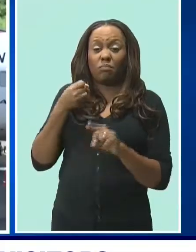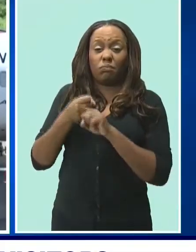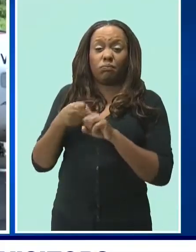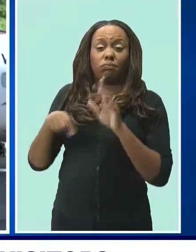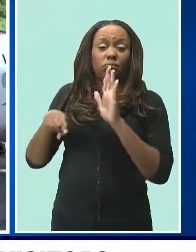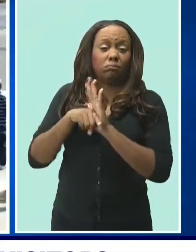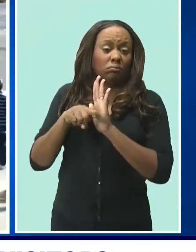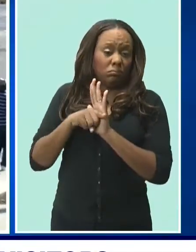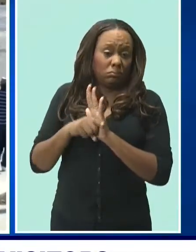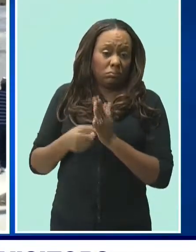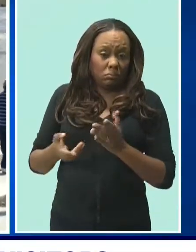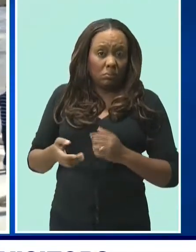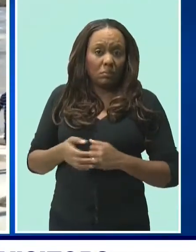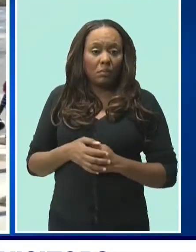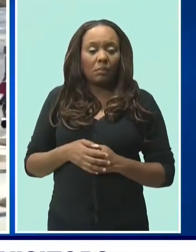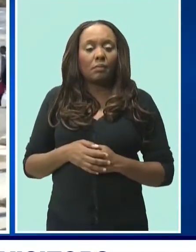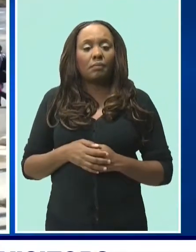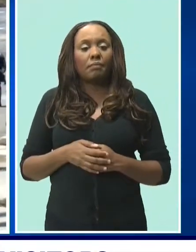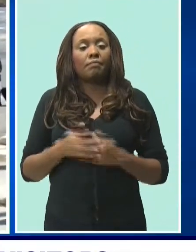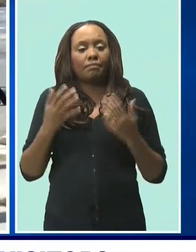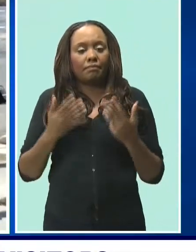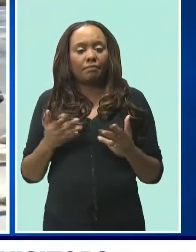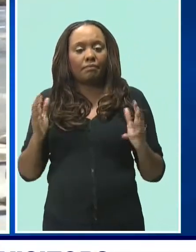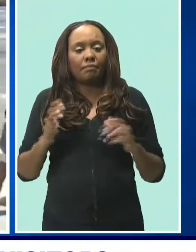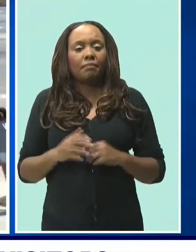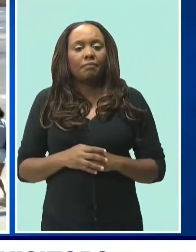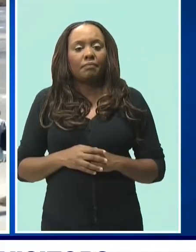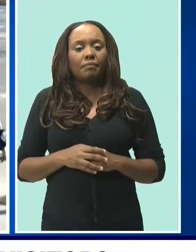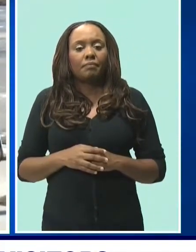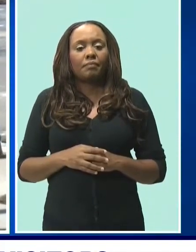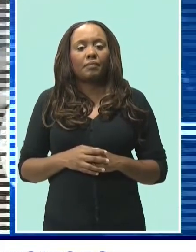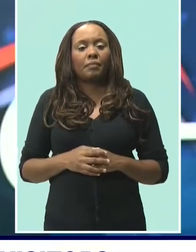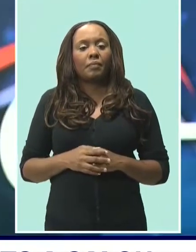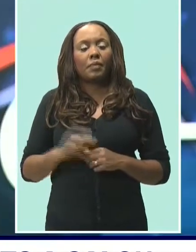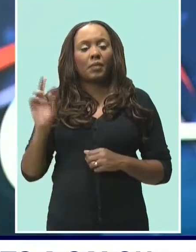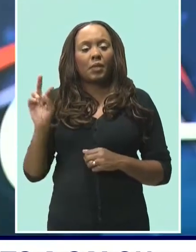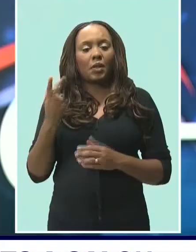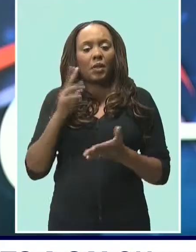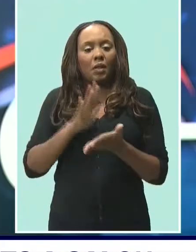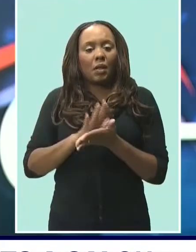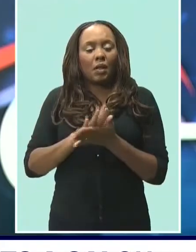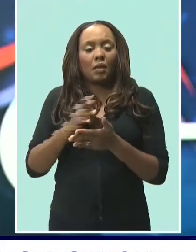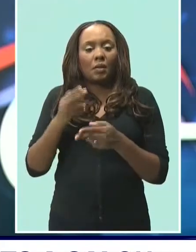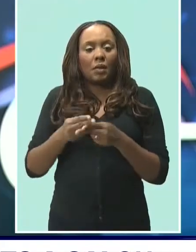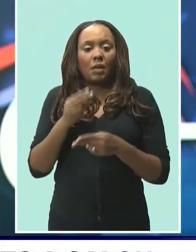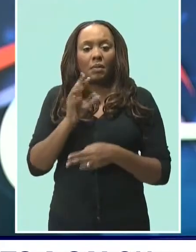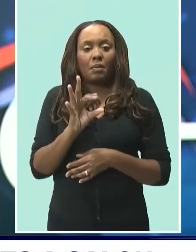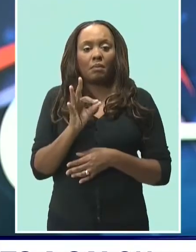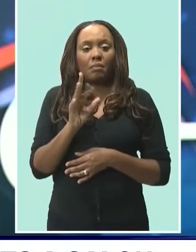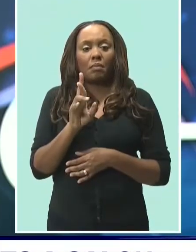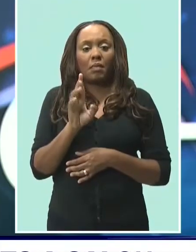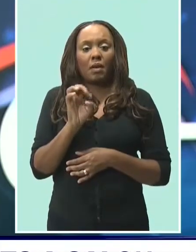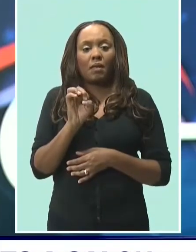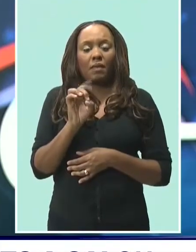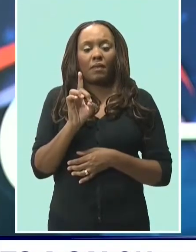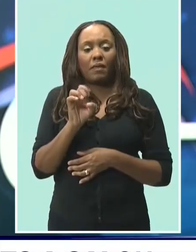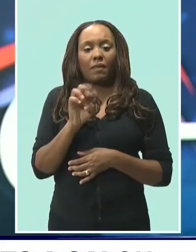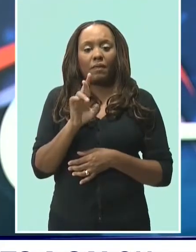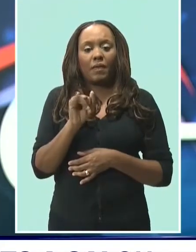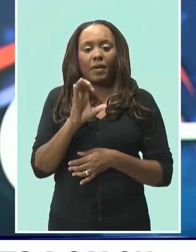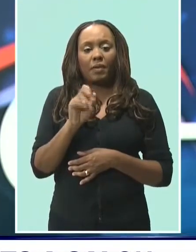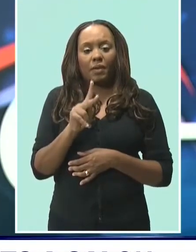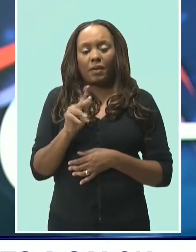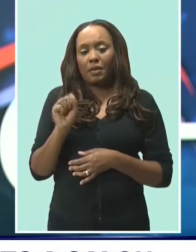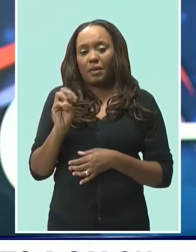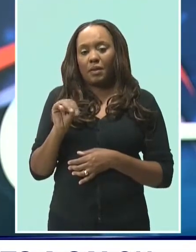local tourism industry. Lisa Lord, CBC News. Thanks, Lisa. The Frederick Smith Secondary School